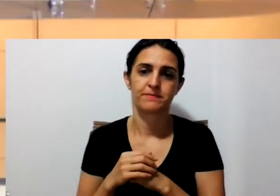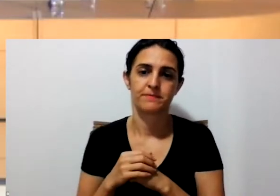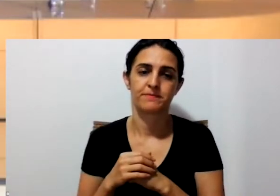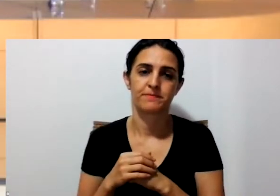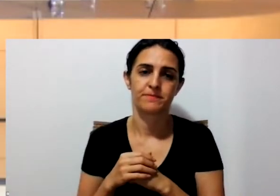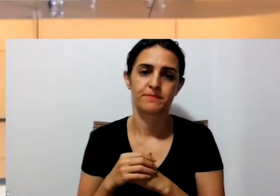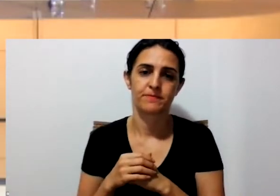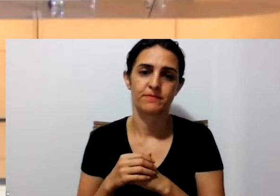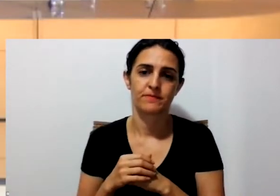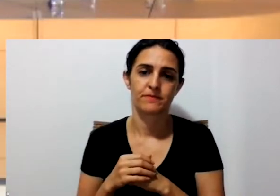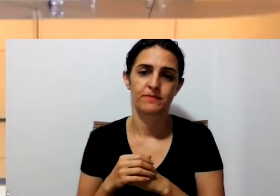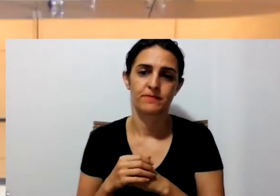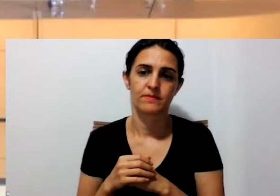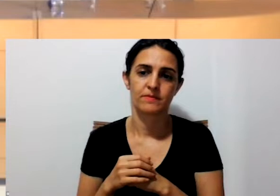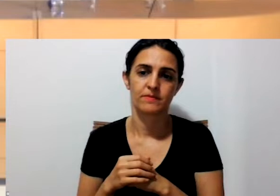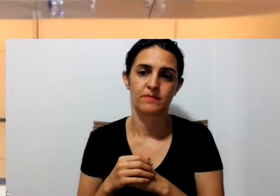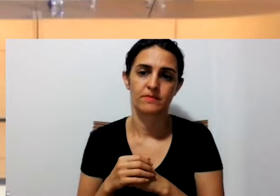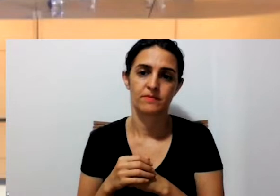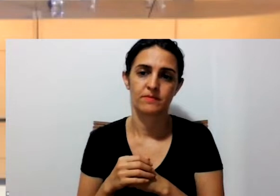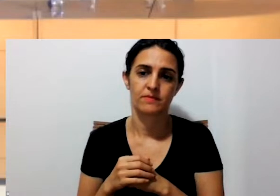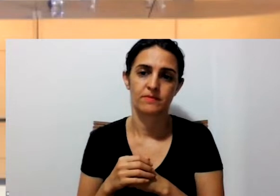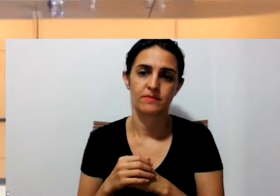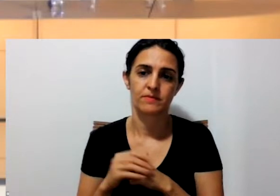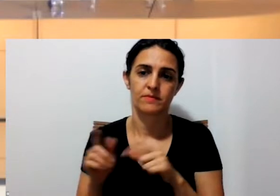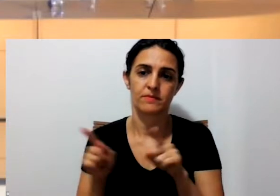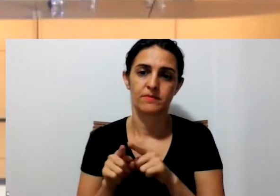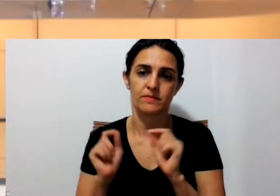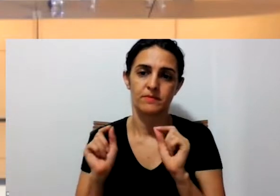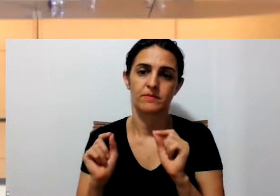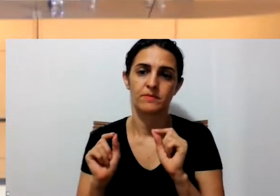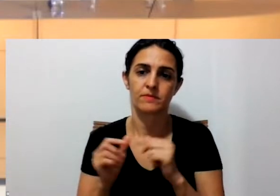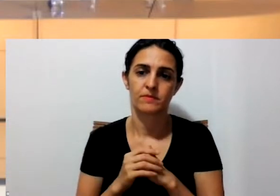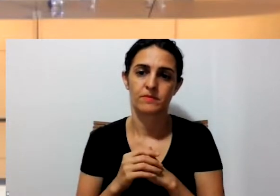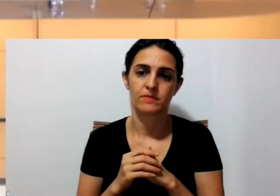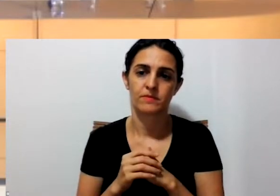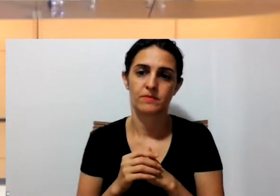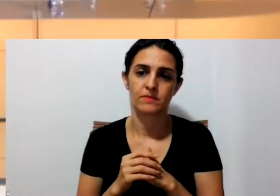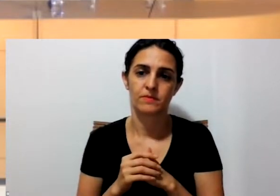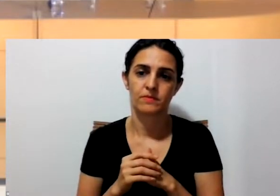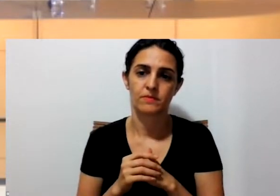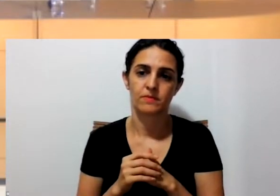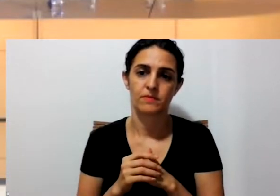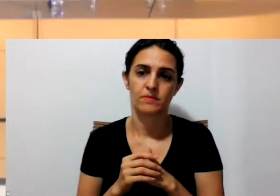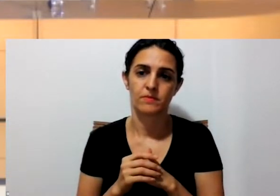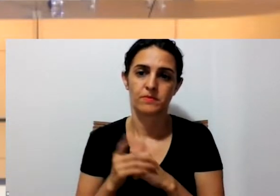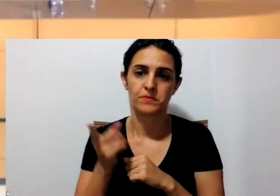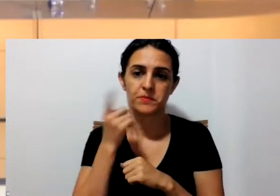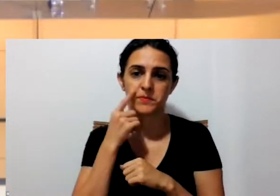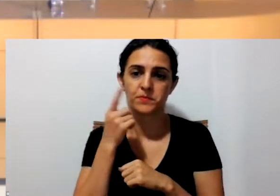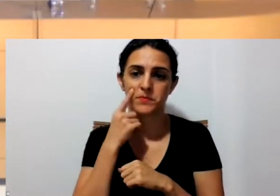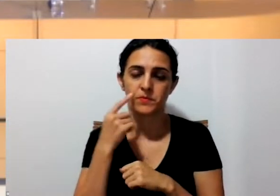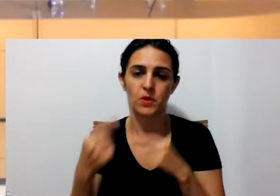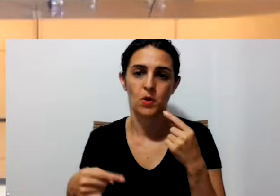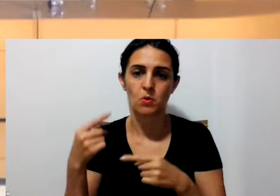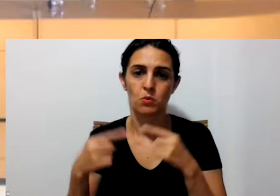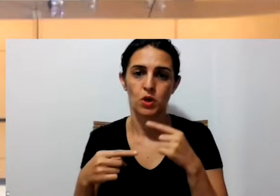of course, because of the Marshall Plan at the beginning, a bit of a Eurocentric organization, but the US is a founding